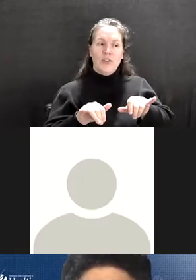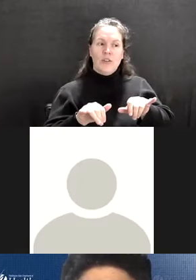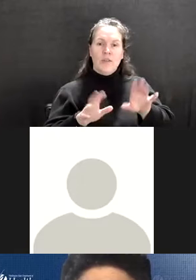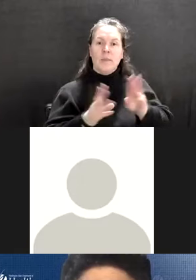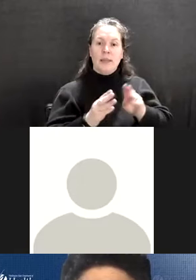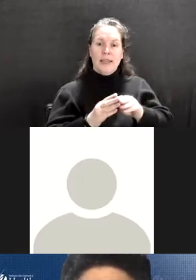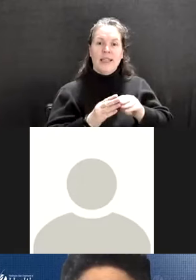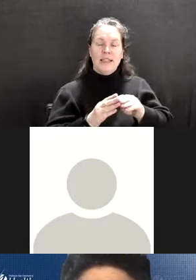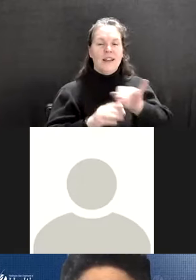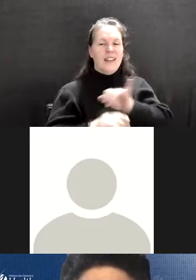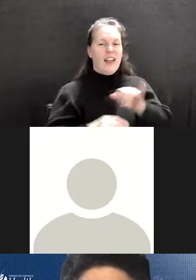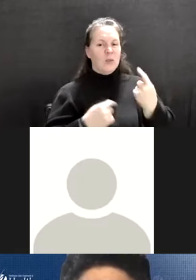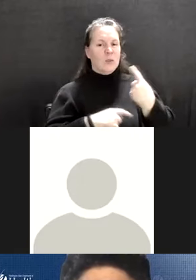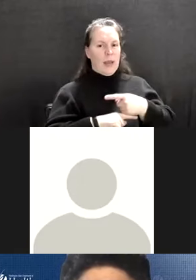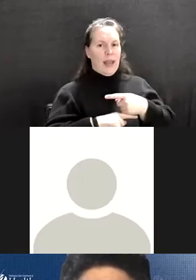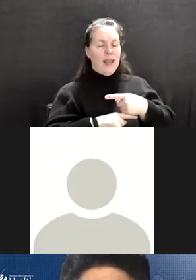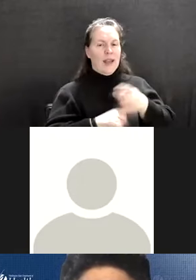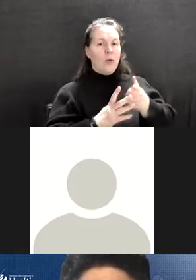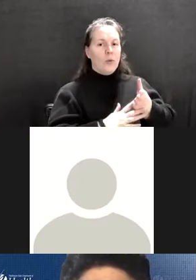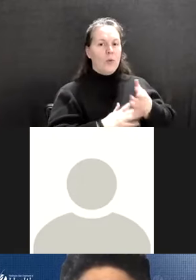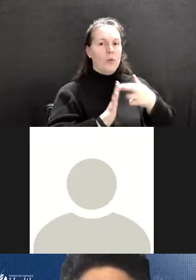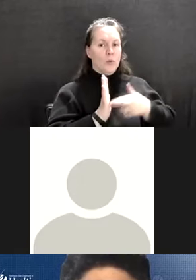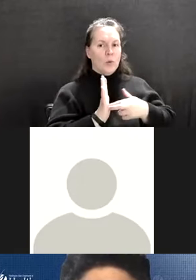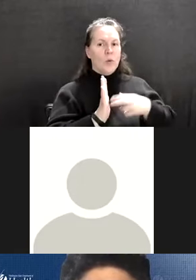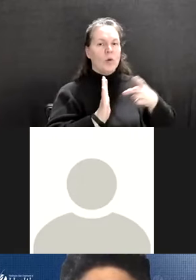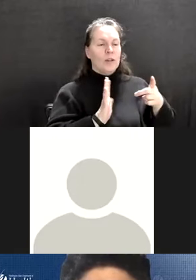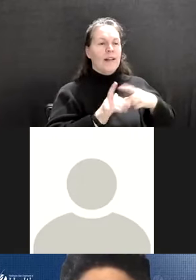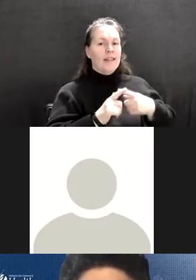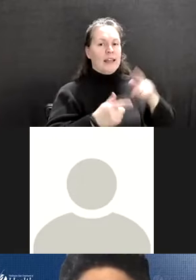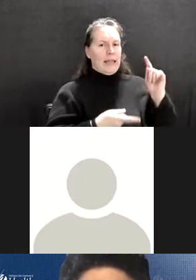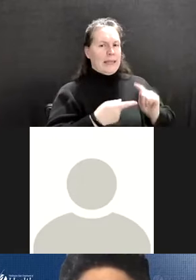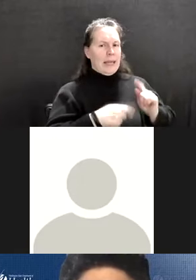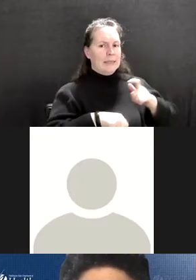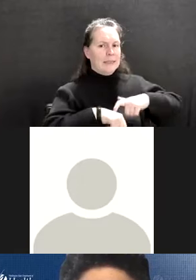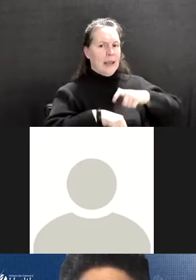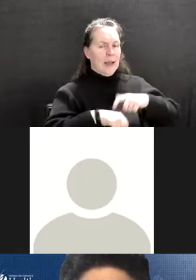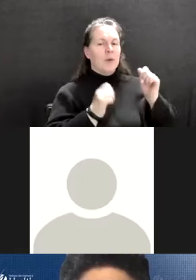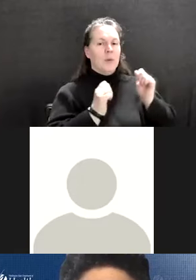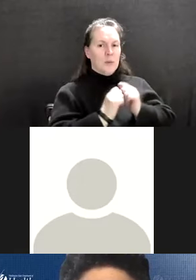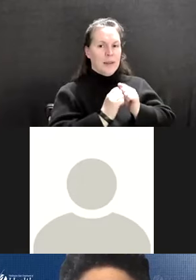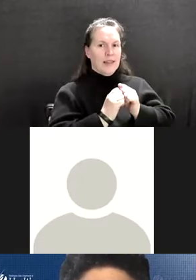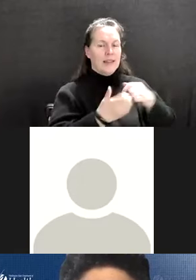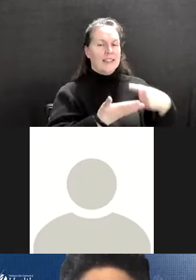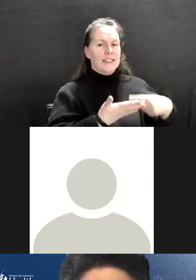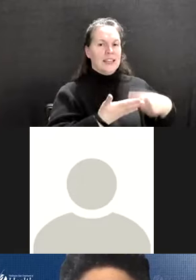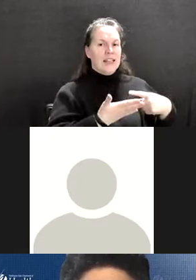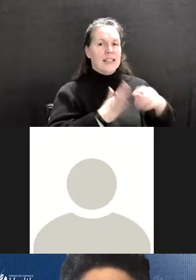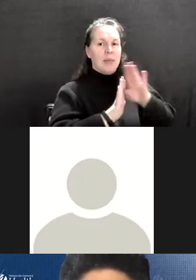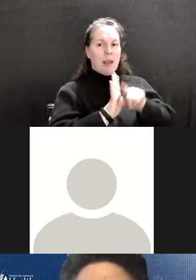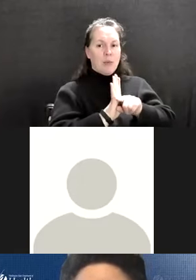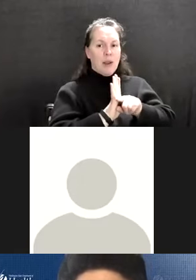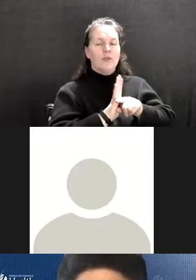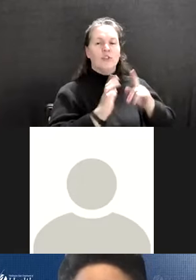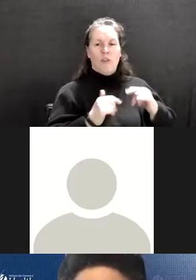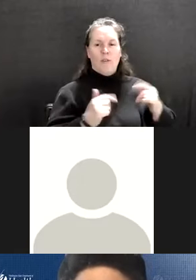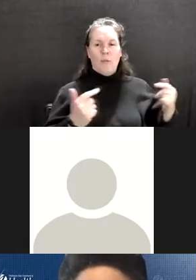meeting as we did today, where we'll go through the rule. We'll probably spend a little less time with discussing background and so